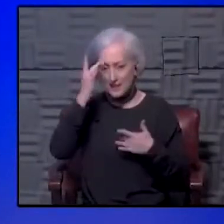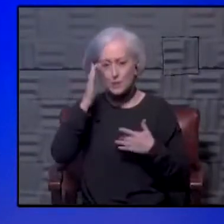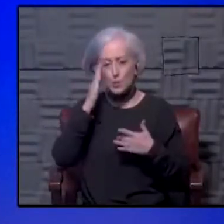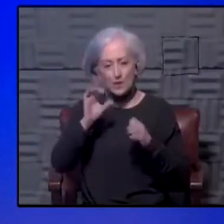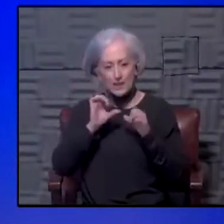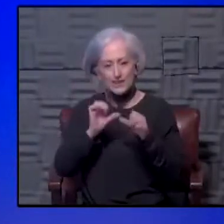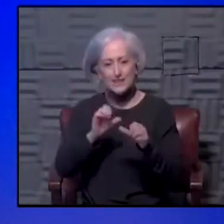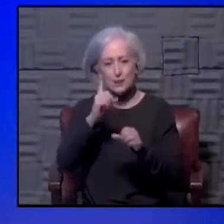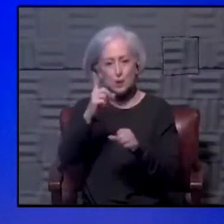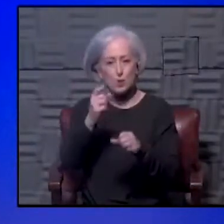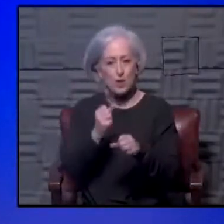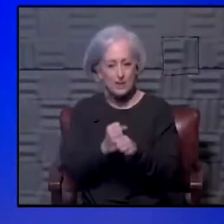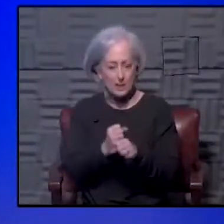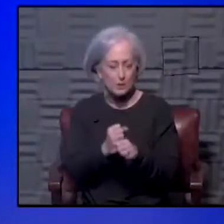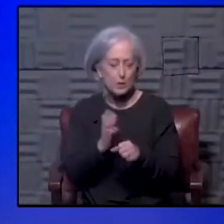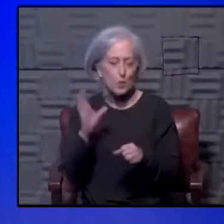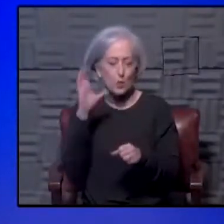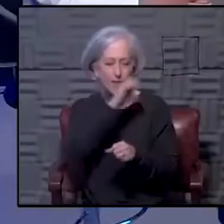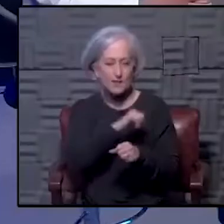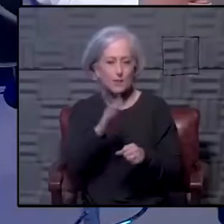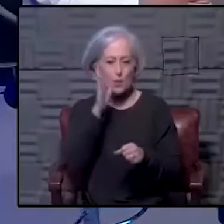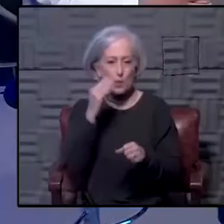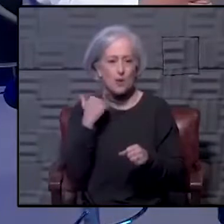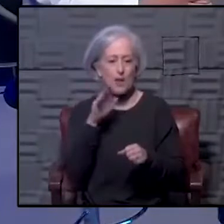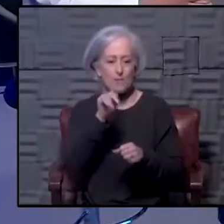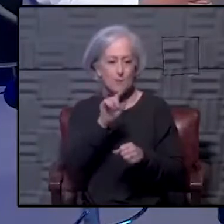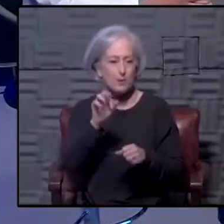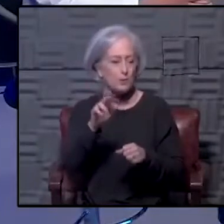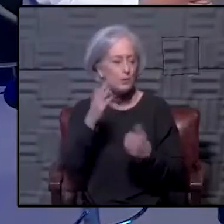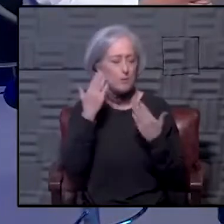We just don't know how that will really look. Do you think